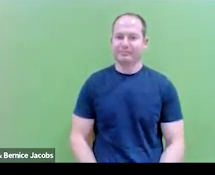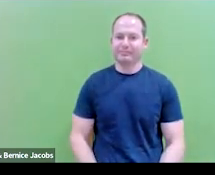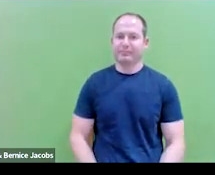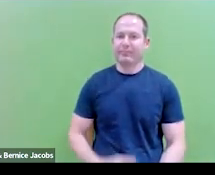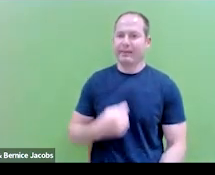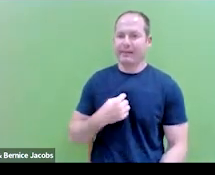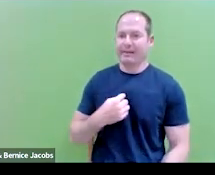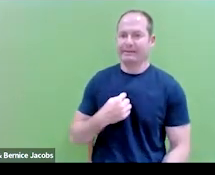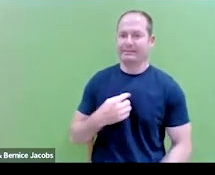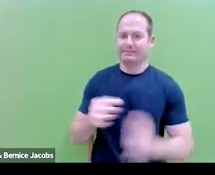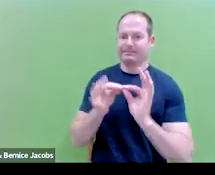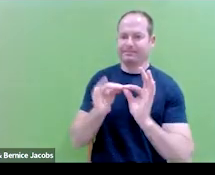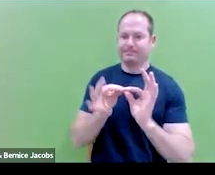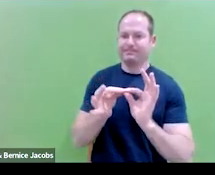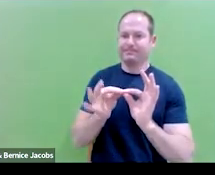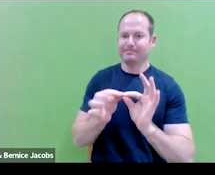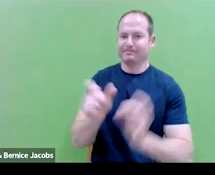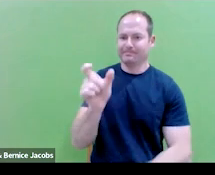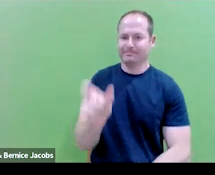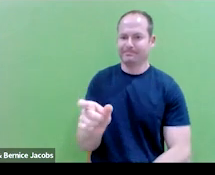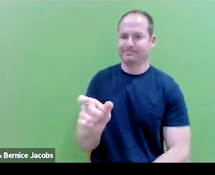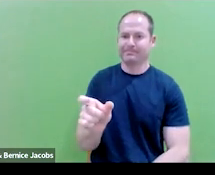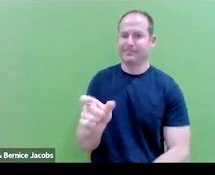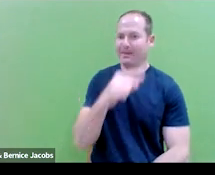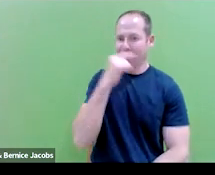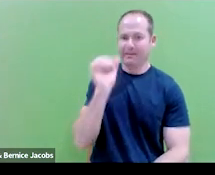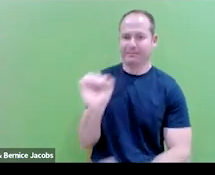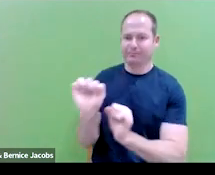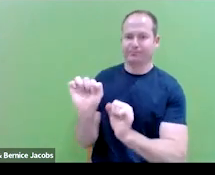our sign language interpreters or introduce them. I'm so sorry about that.